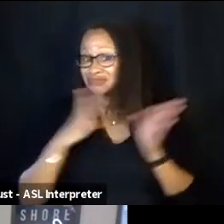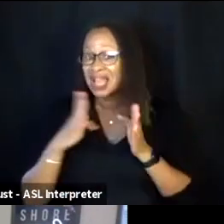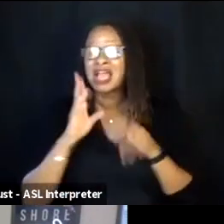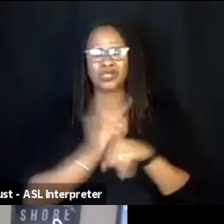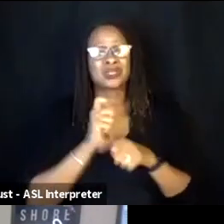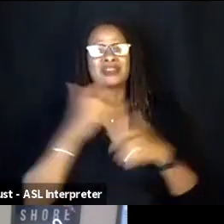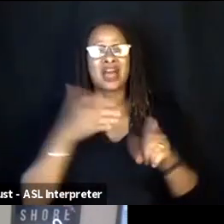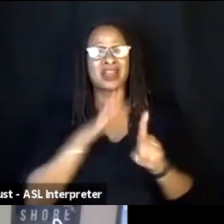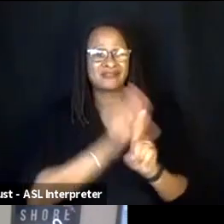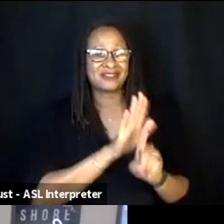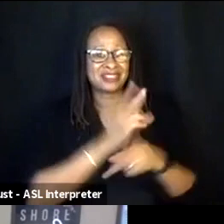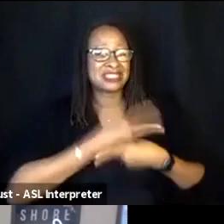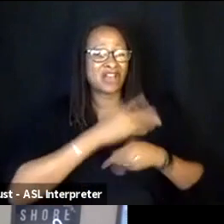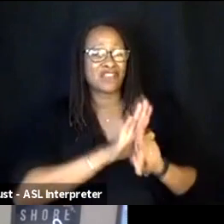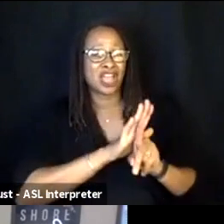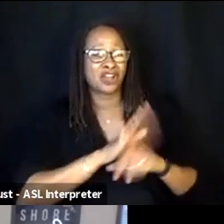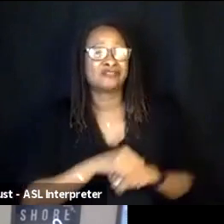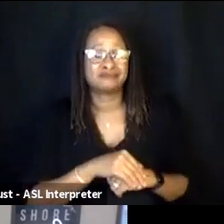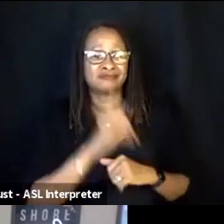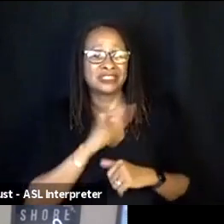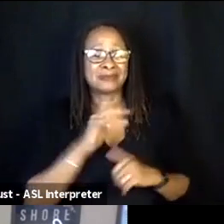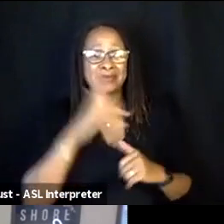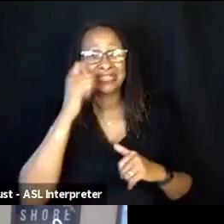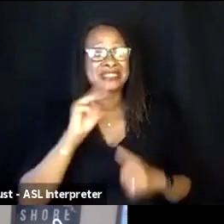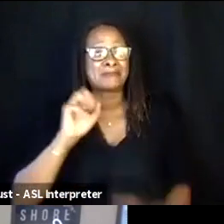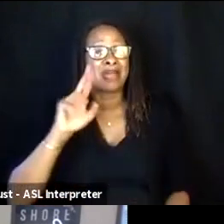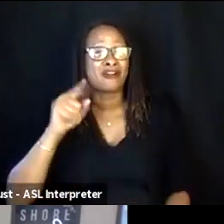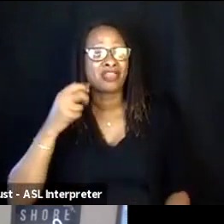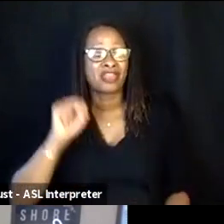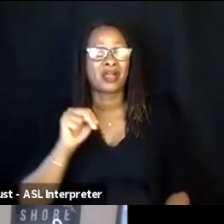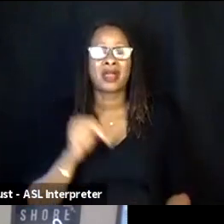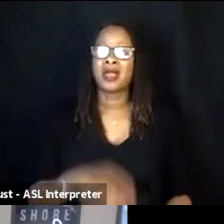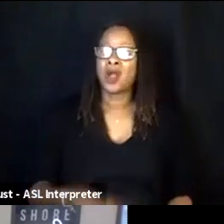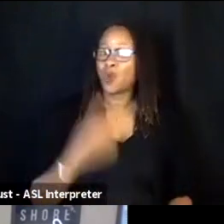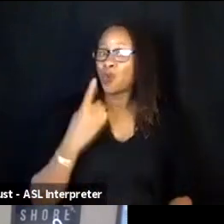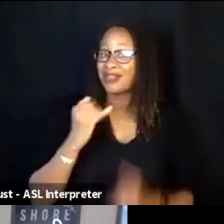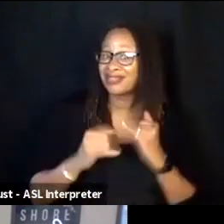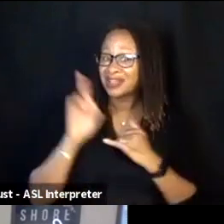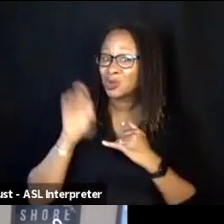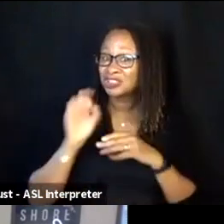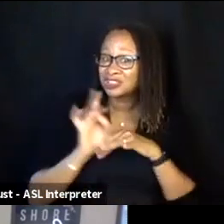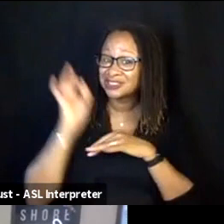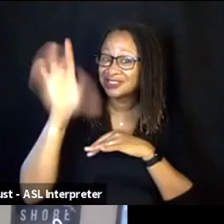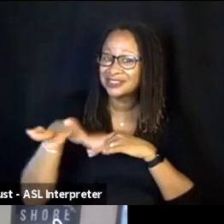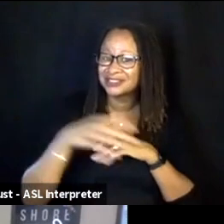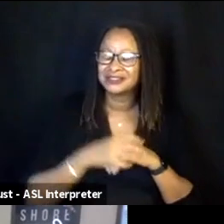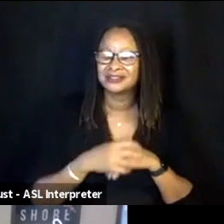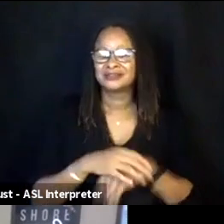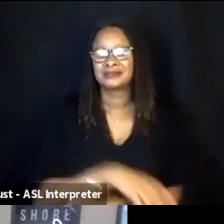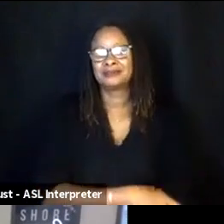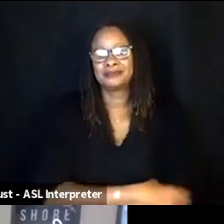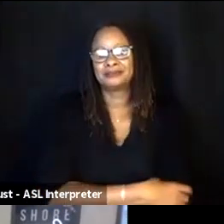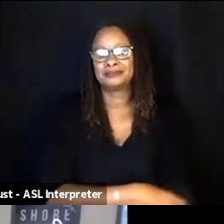it's a marathon. I want to put out another one last question for